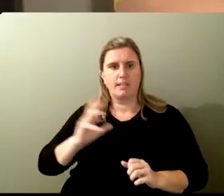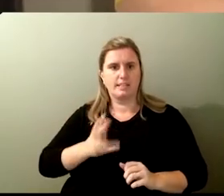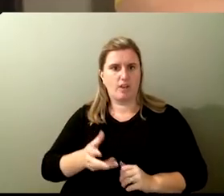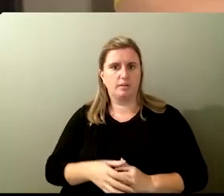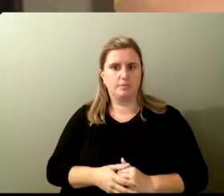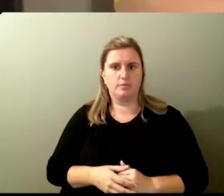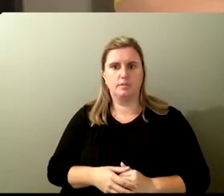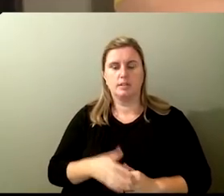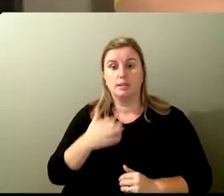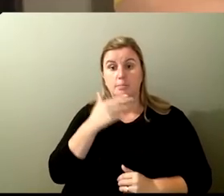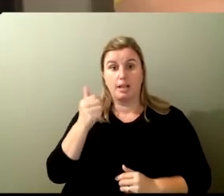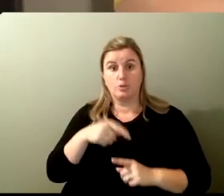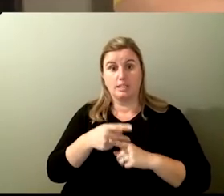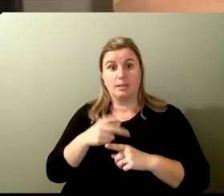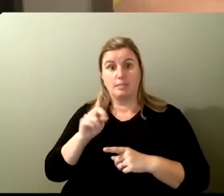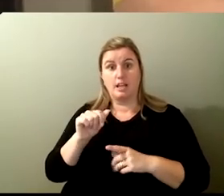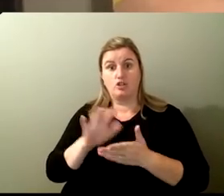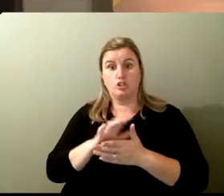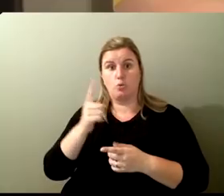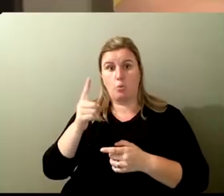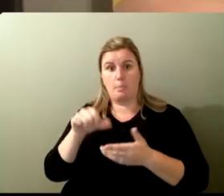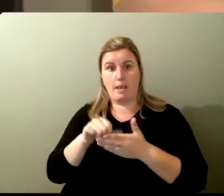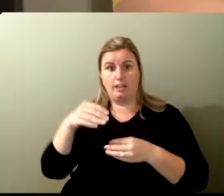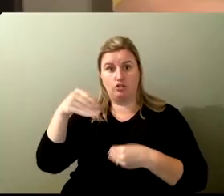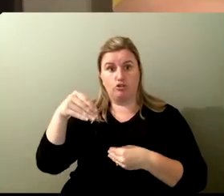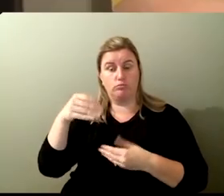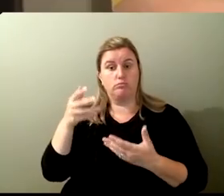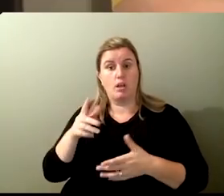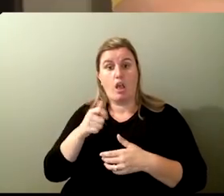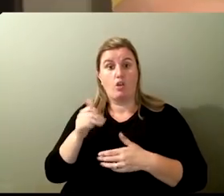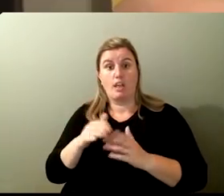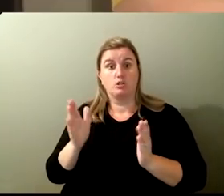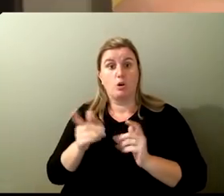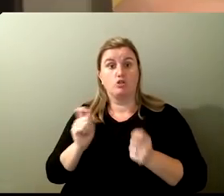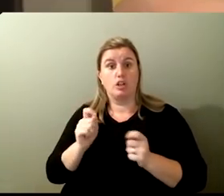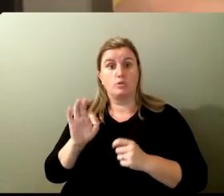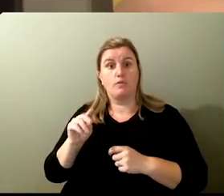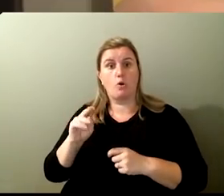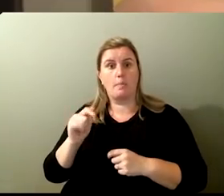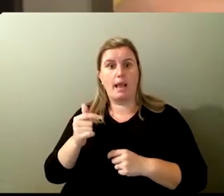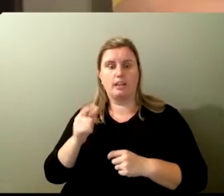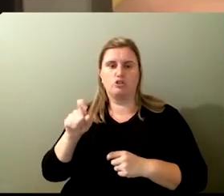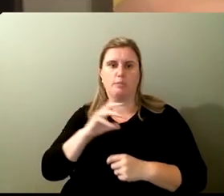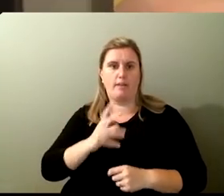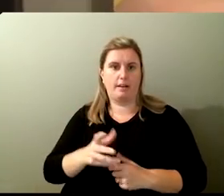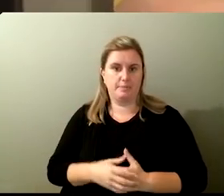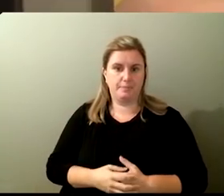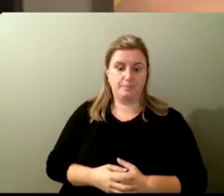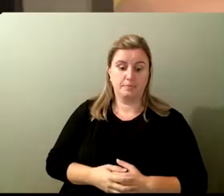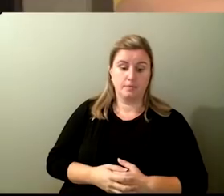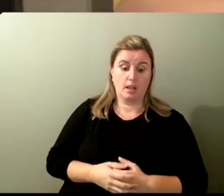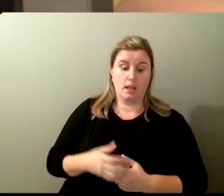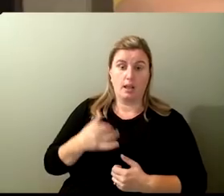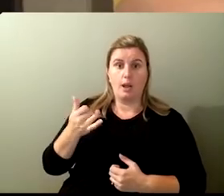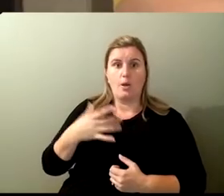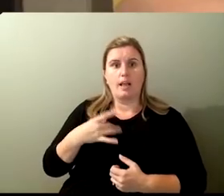is the best to keep the data sheet to 1-page length, but otherwise, small changes in the formatting should be fine. Now, I would like to